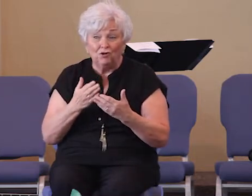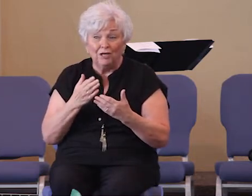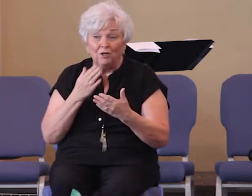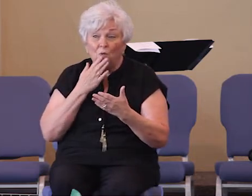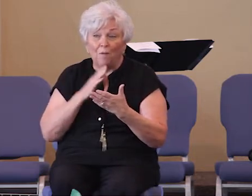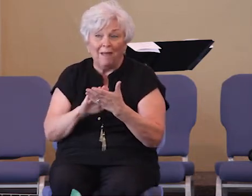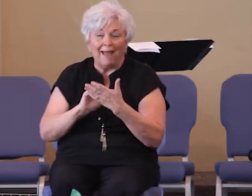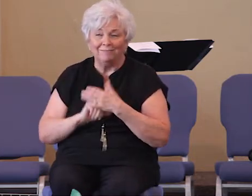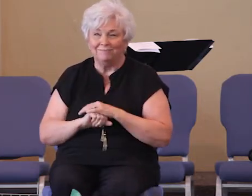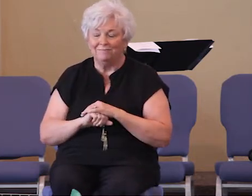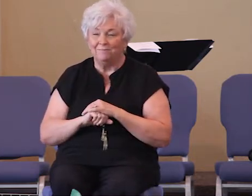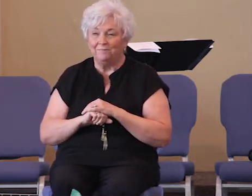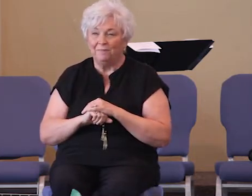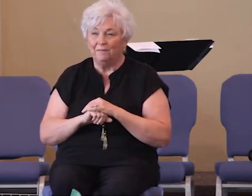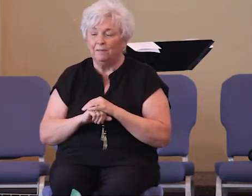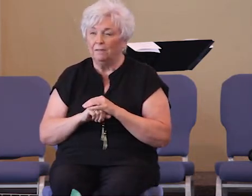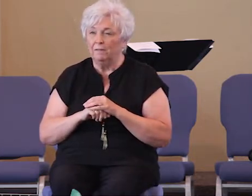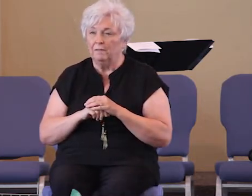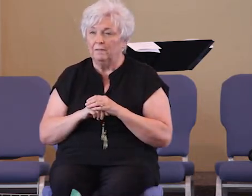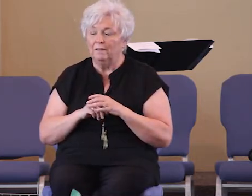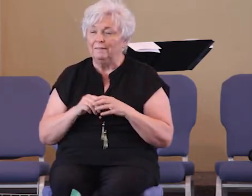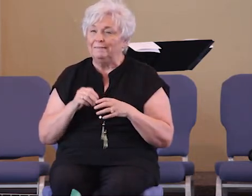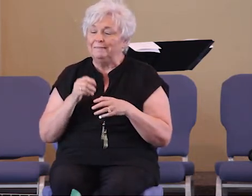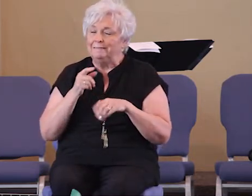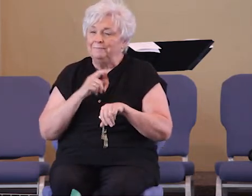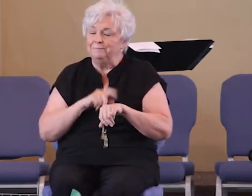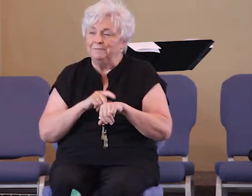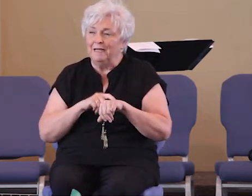ceases to amaze me how people that if I were